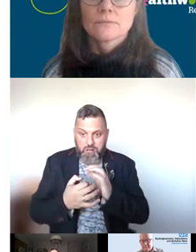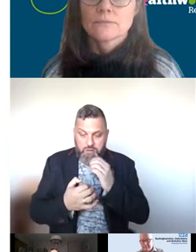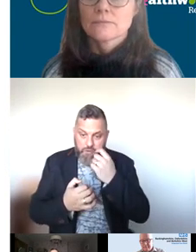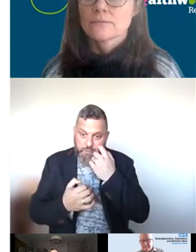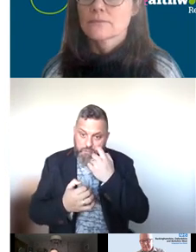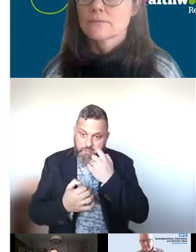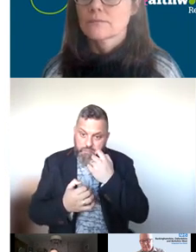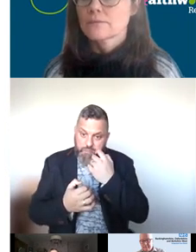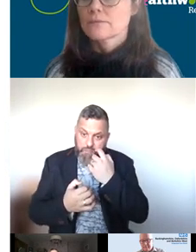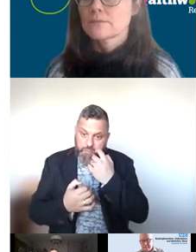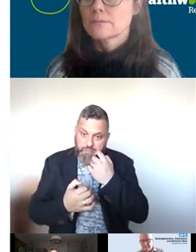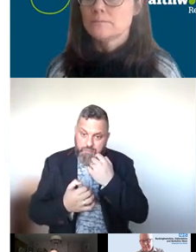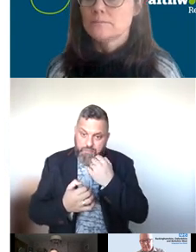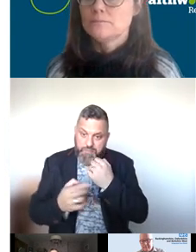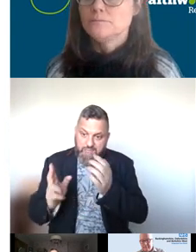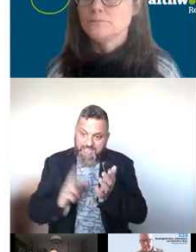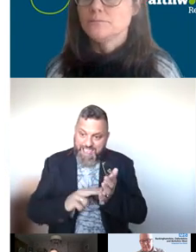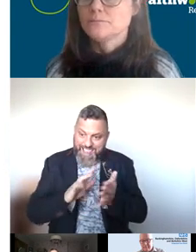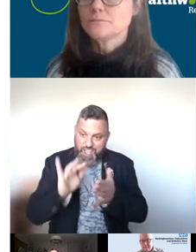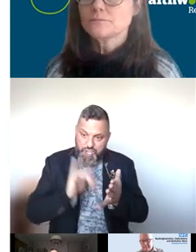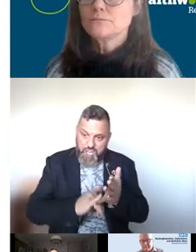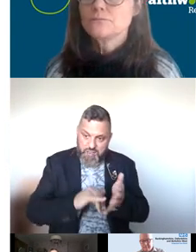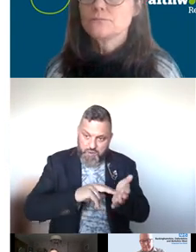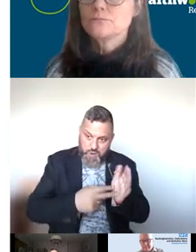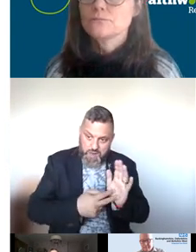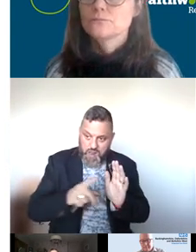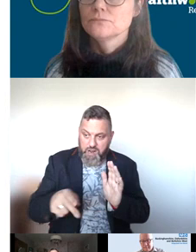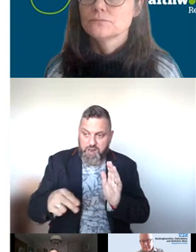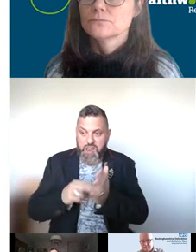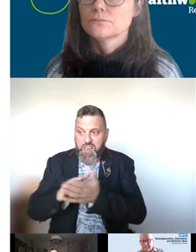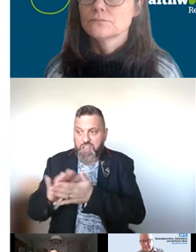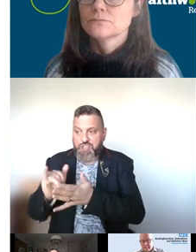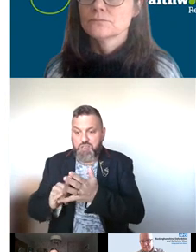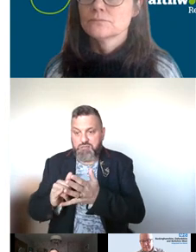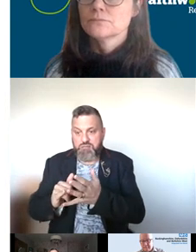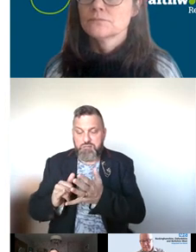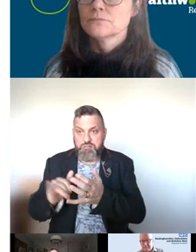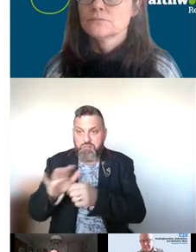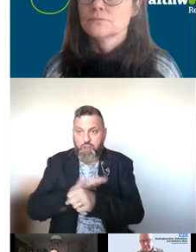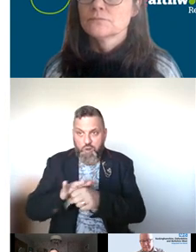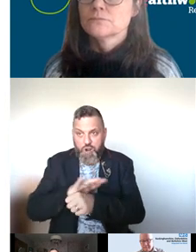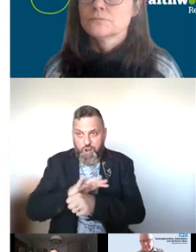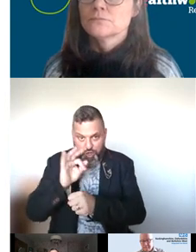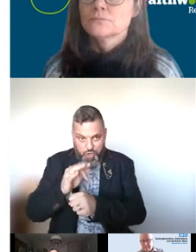the, as you say, the NHS organisations and NHS and local authority organisations.